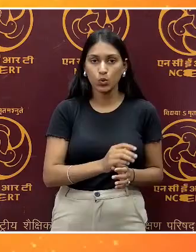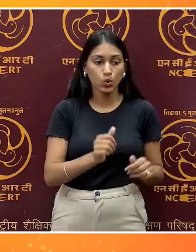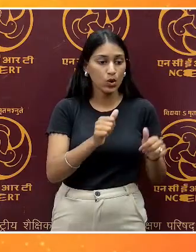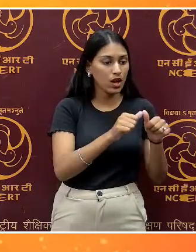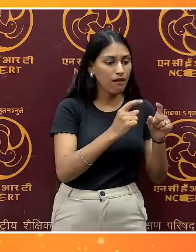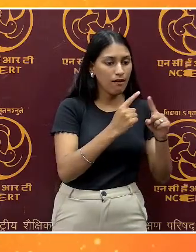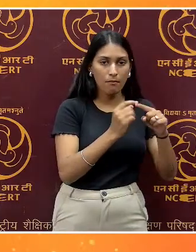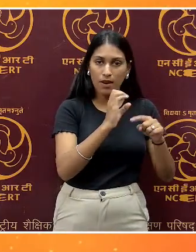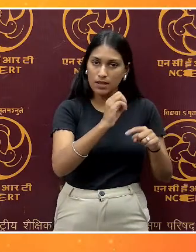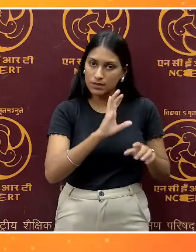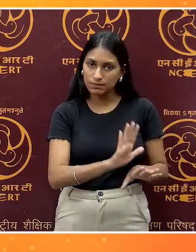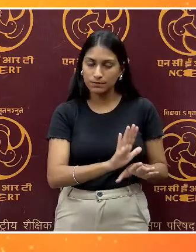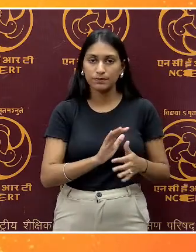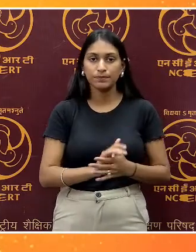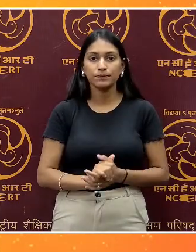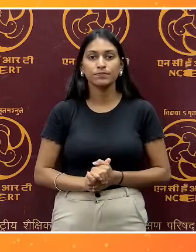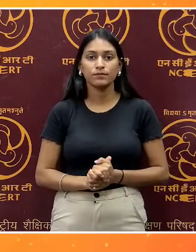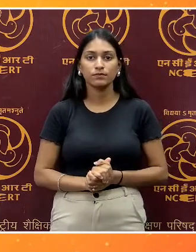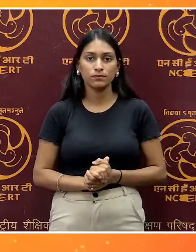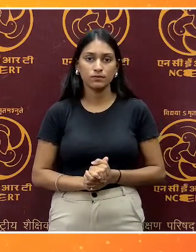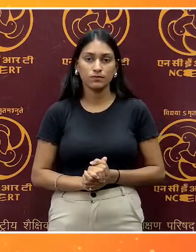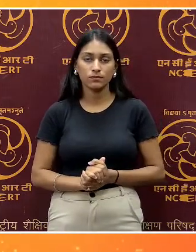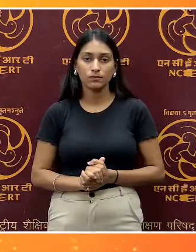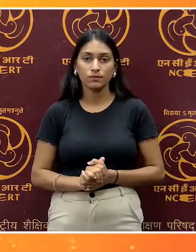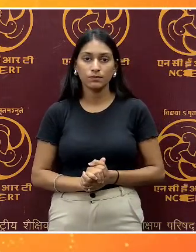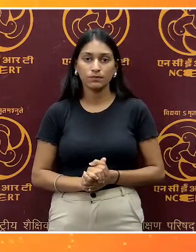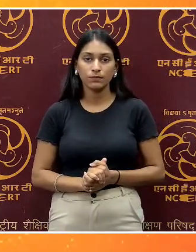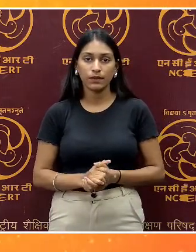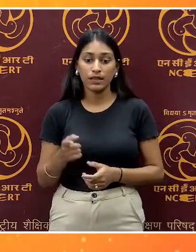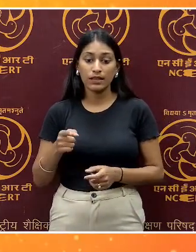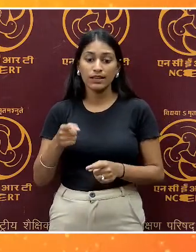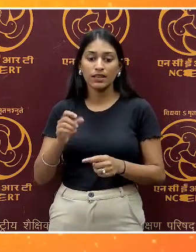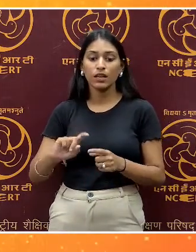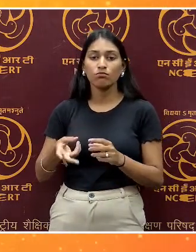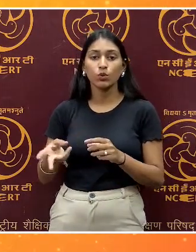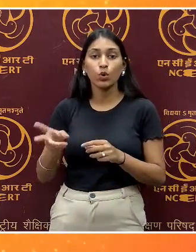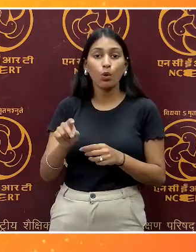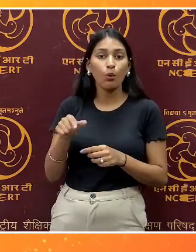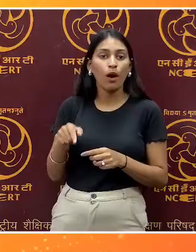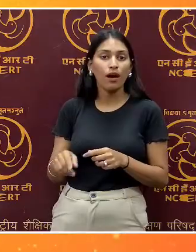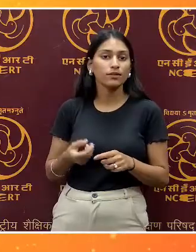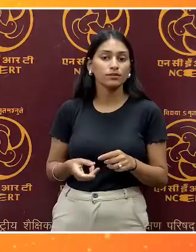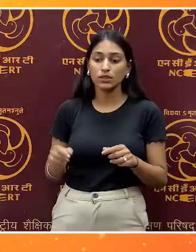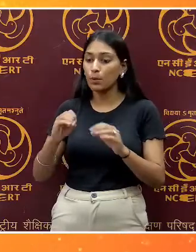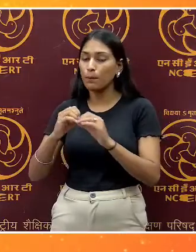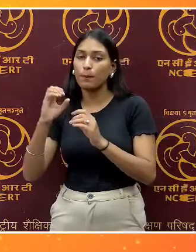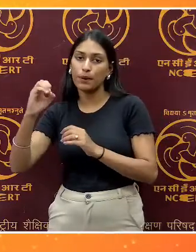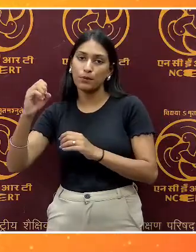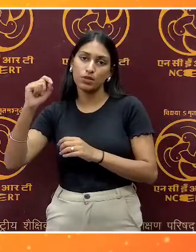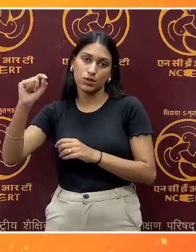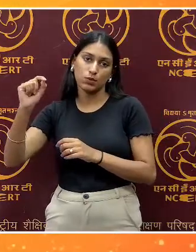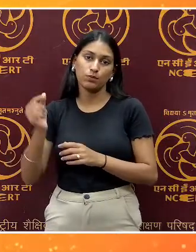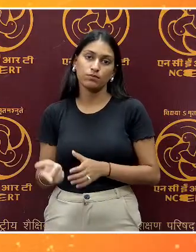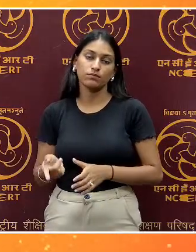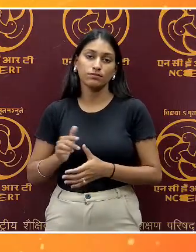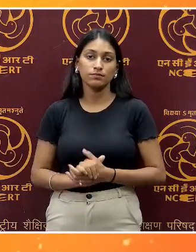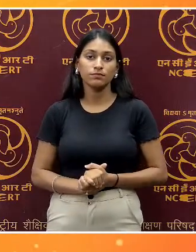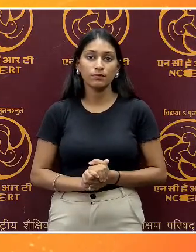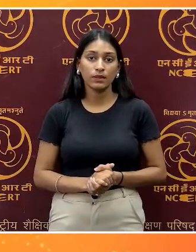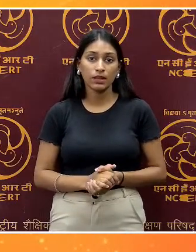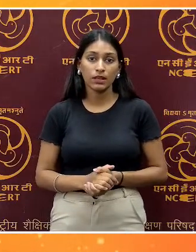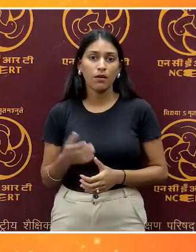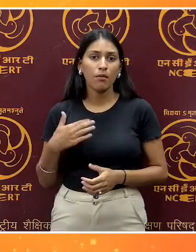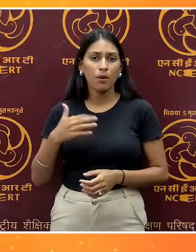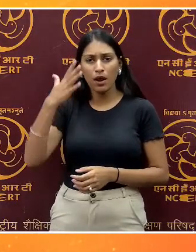another force of 0 Newton means the net force will again be 5 Newton. Yes. Multiply a number with